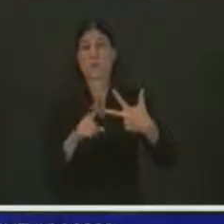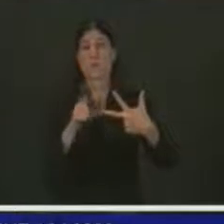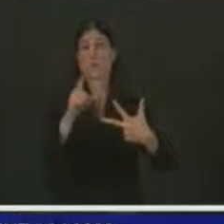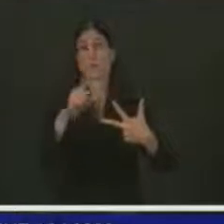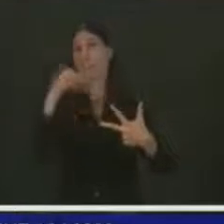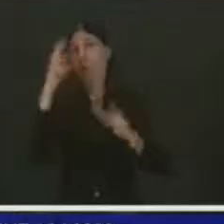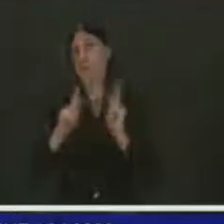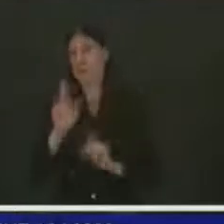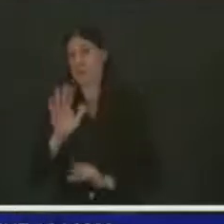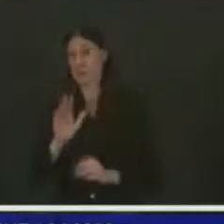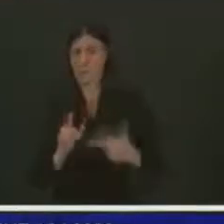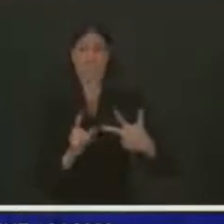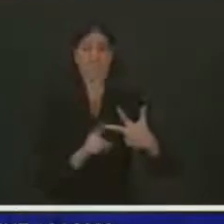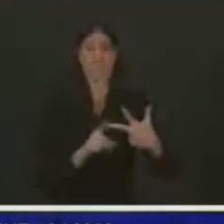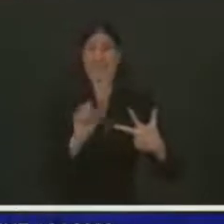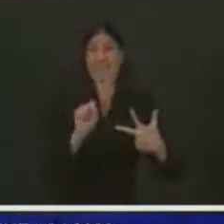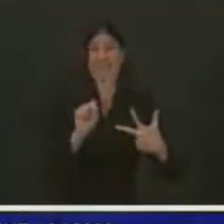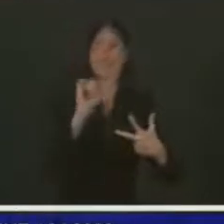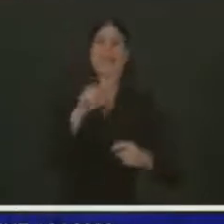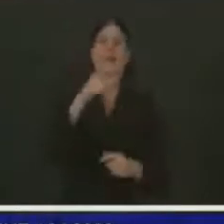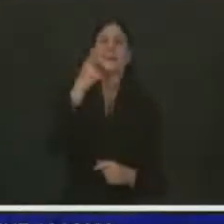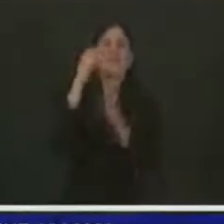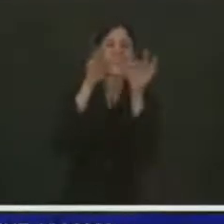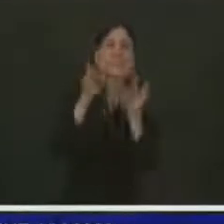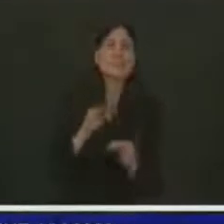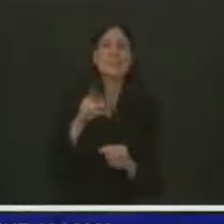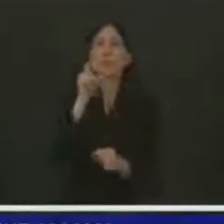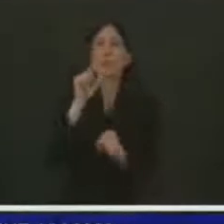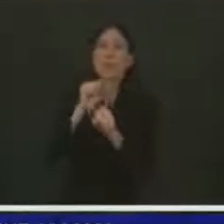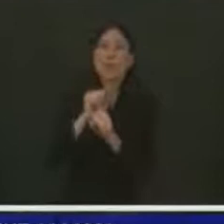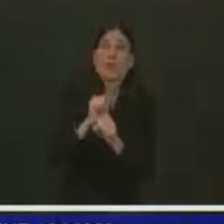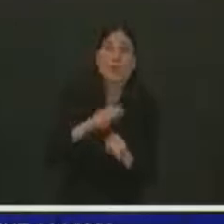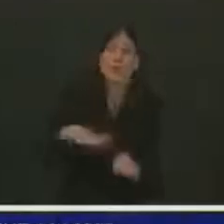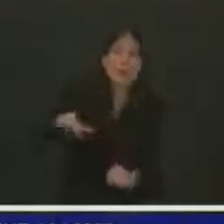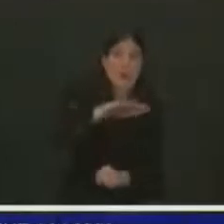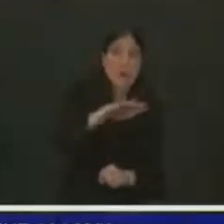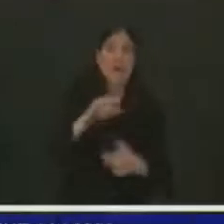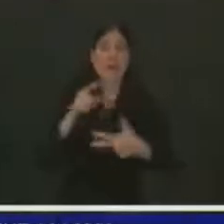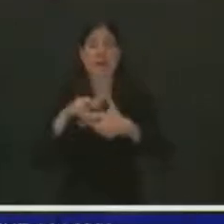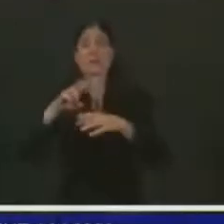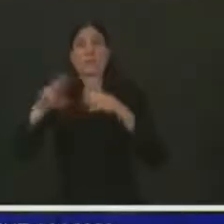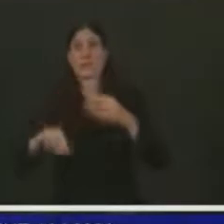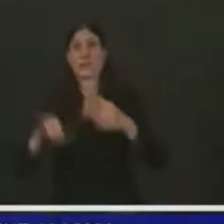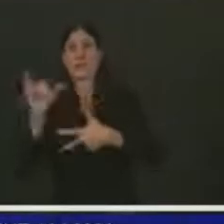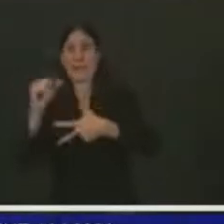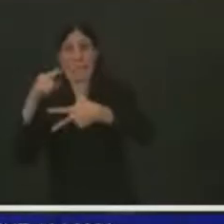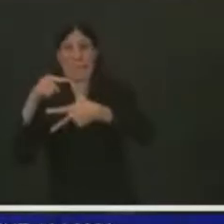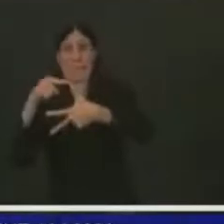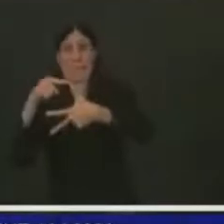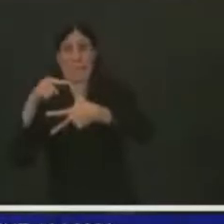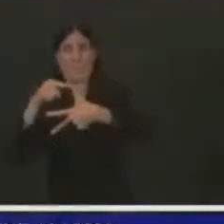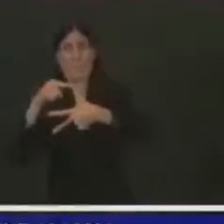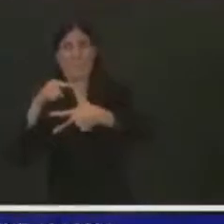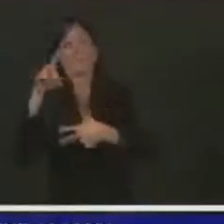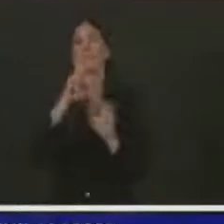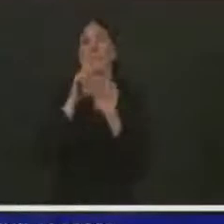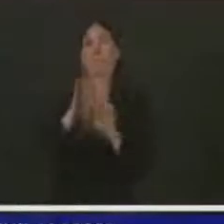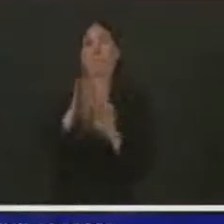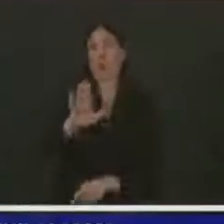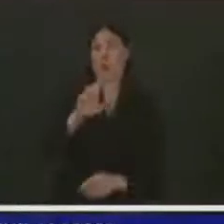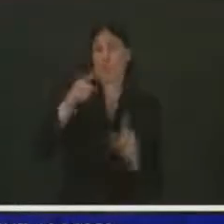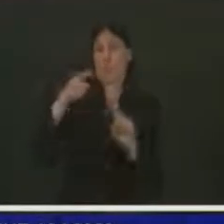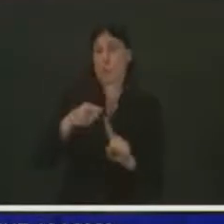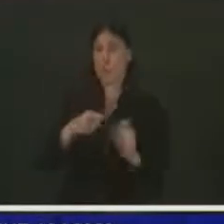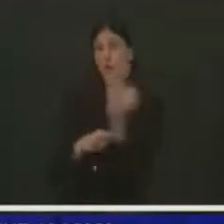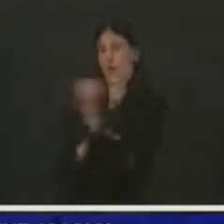is not at risk of getting reinfected with COVID-19, and perhaps it adds to the ability